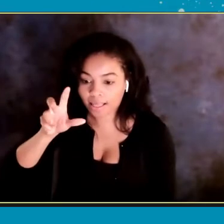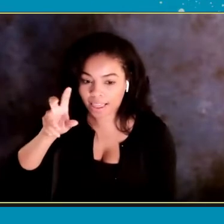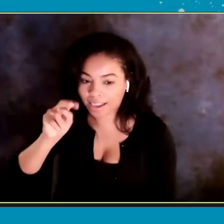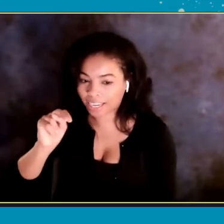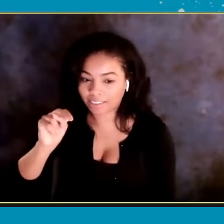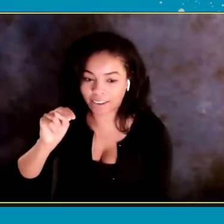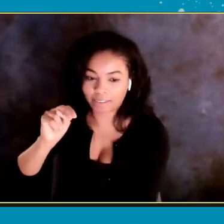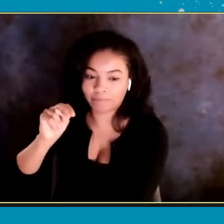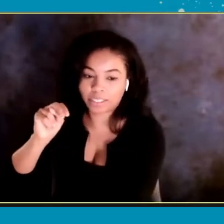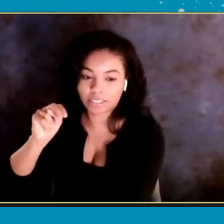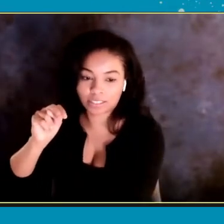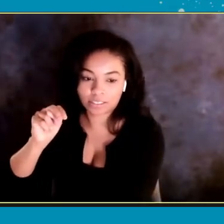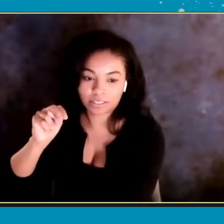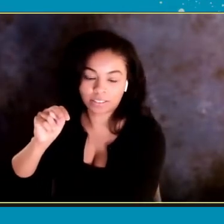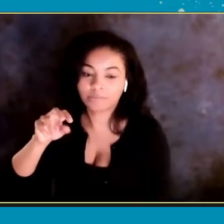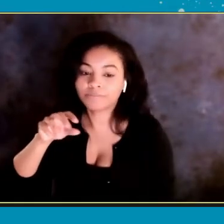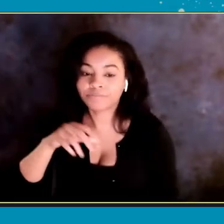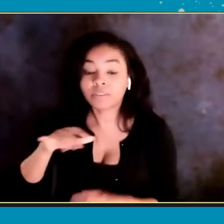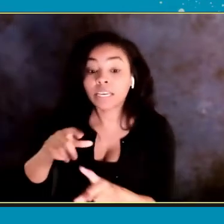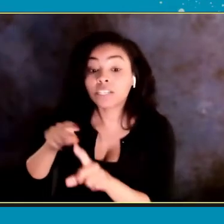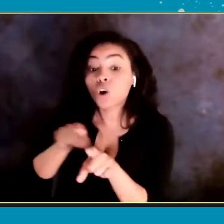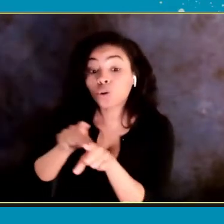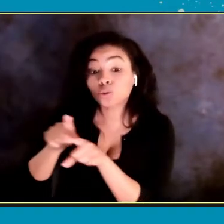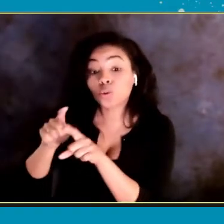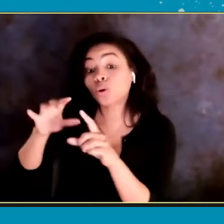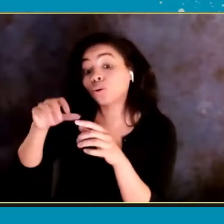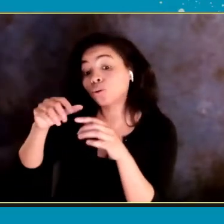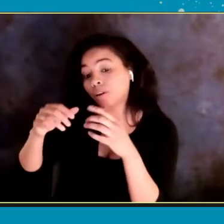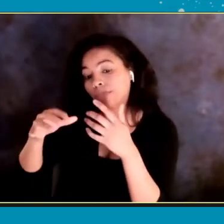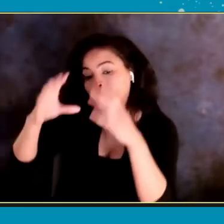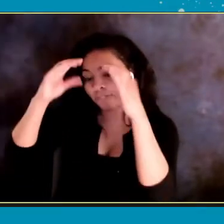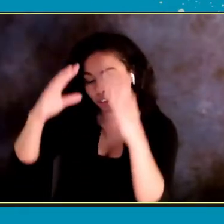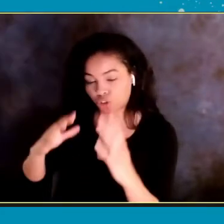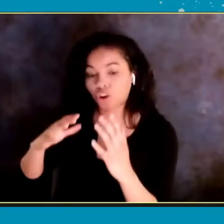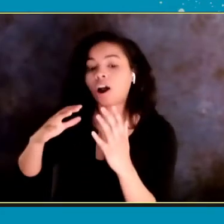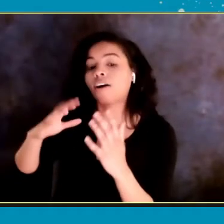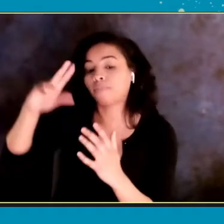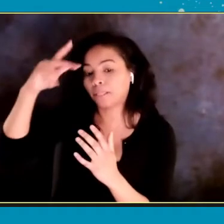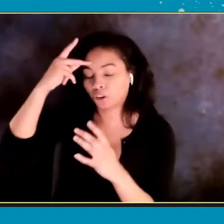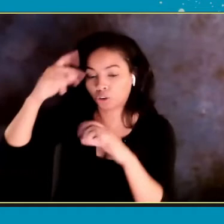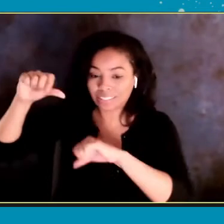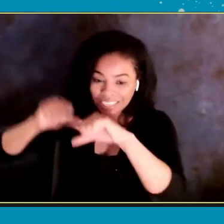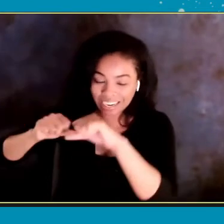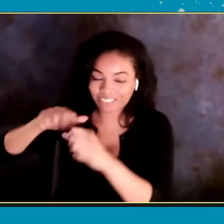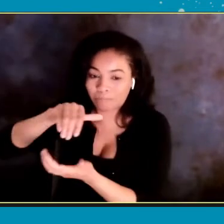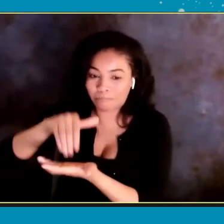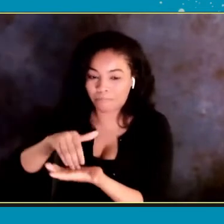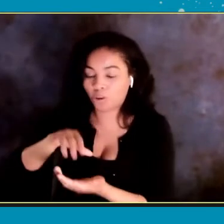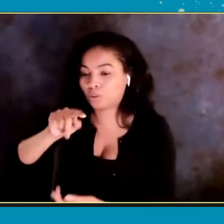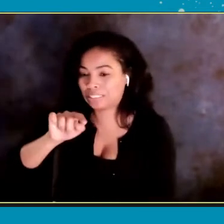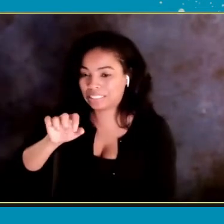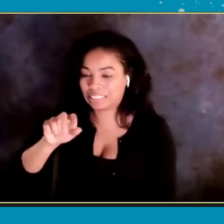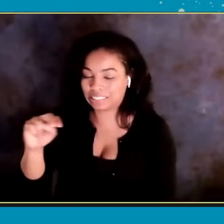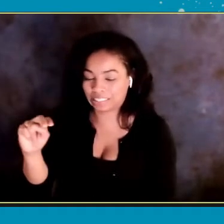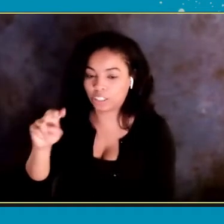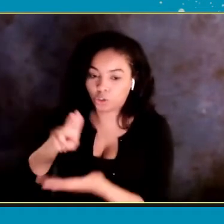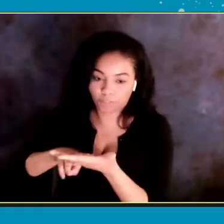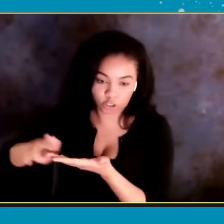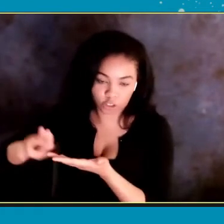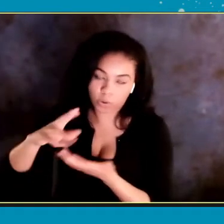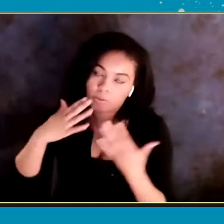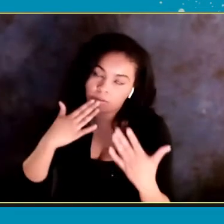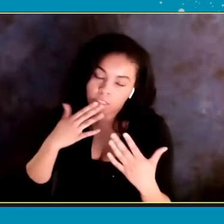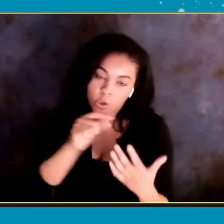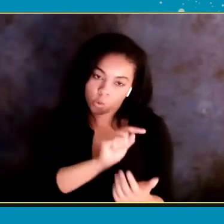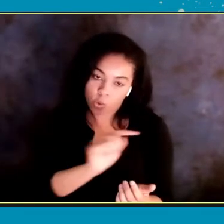is also an associate professor of political science at Middle Tennessee University. Thank you all so very much for being